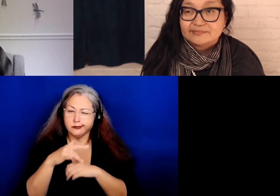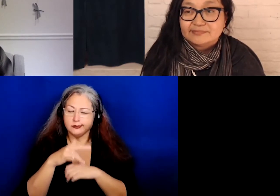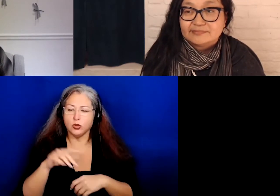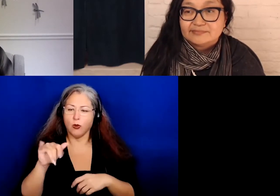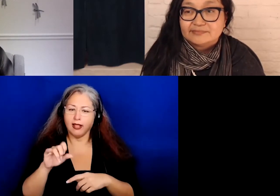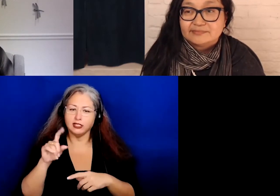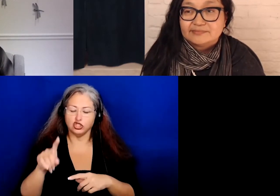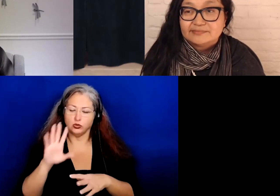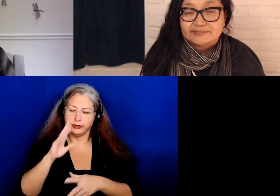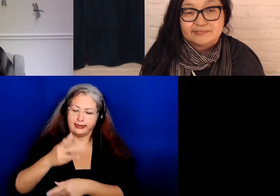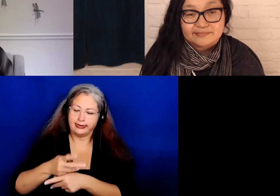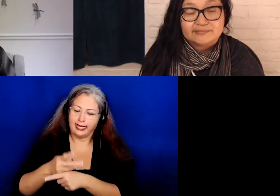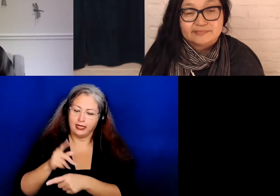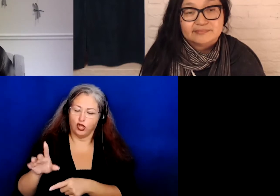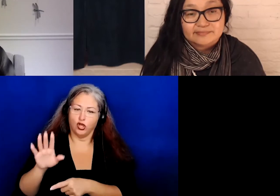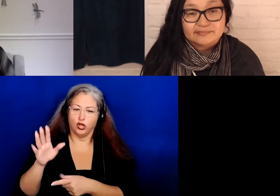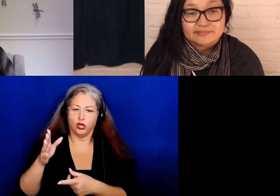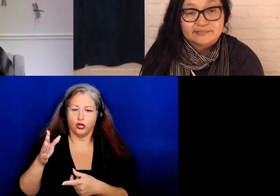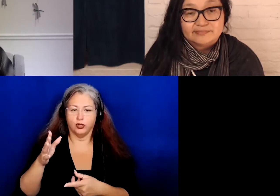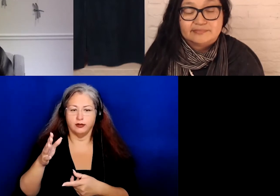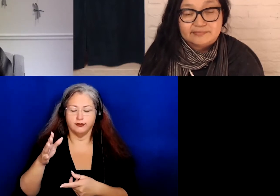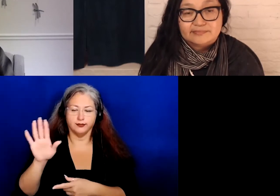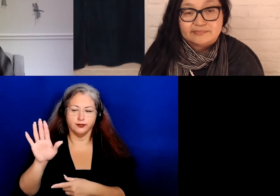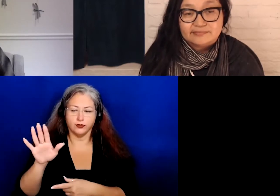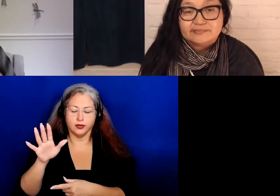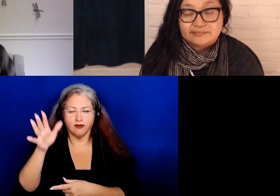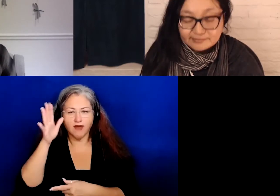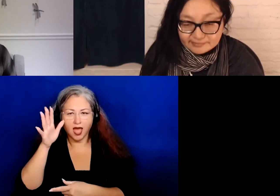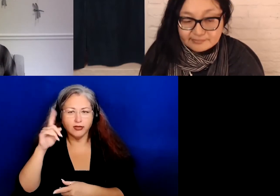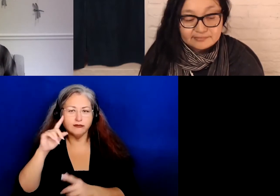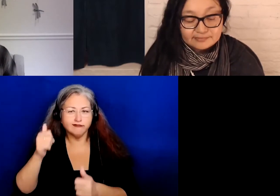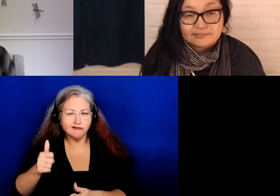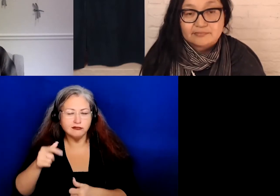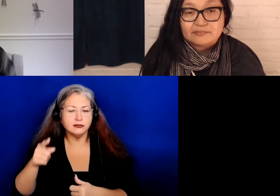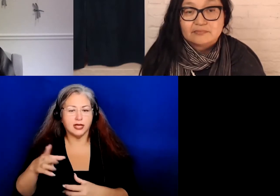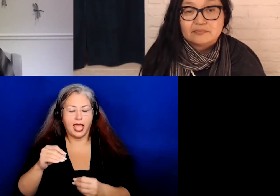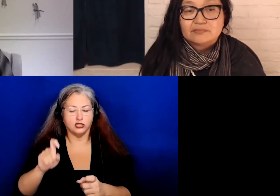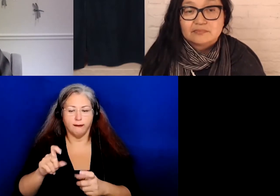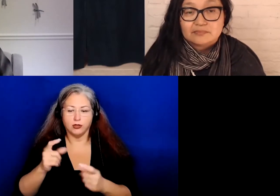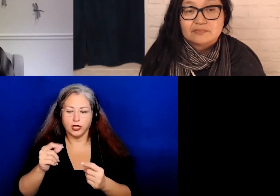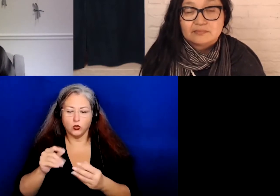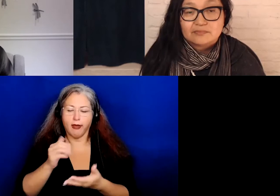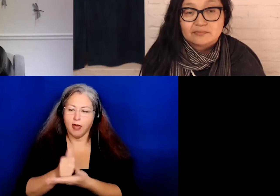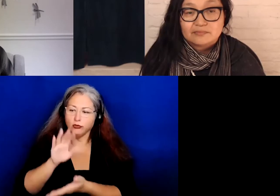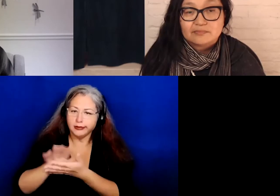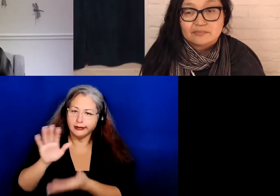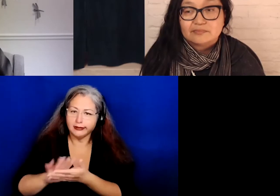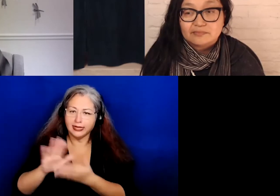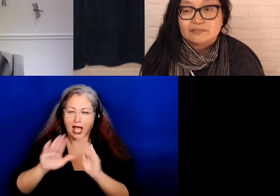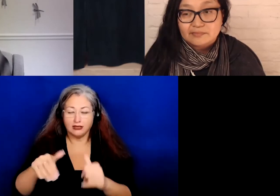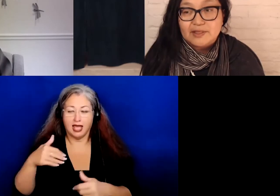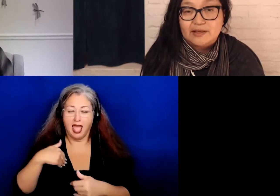is caretaking for, is taking care of her ailing father and is tasked with clearing out his house, which is like decades